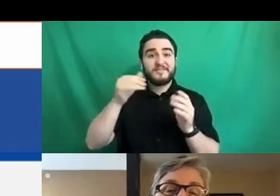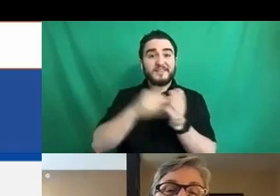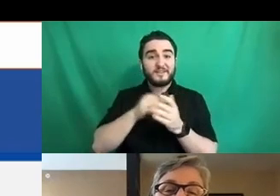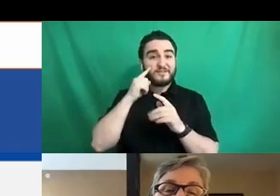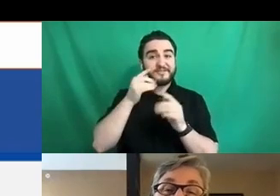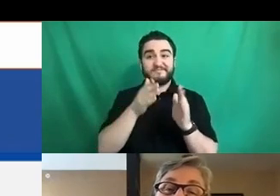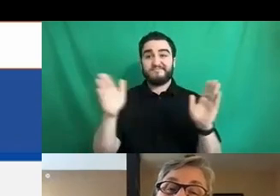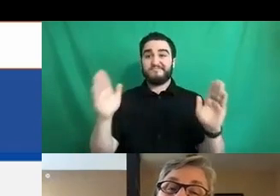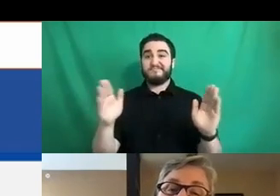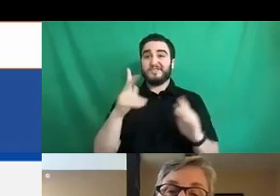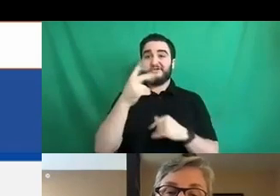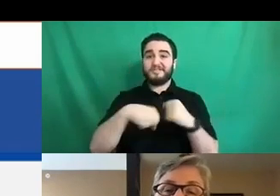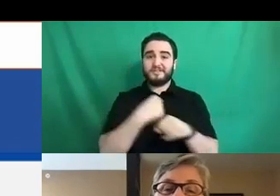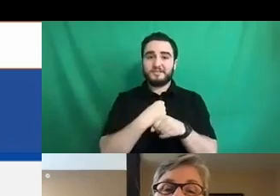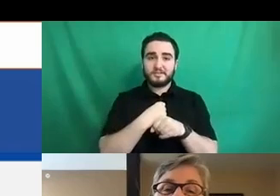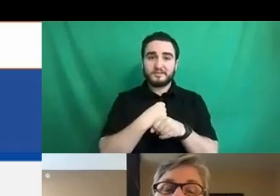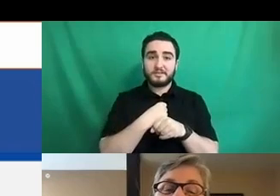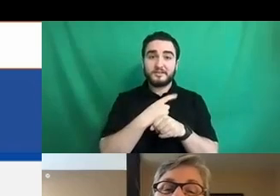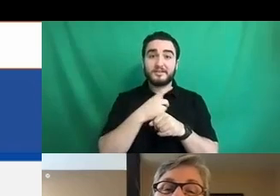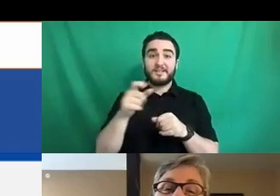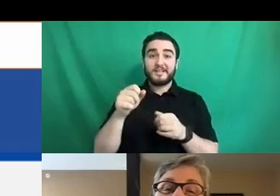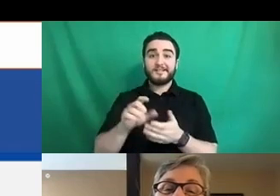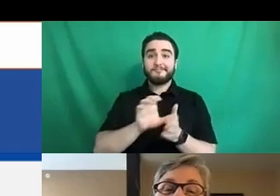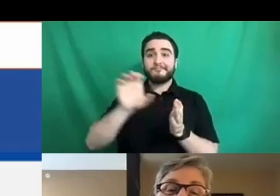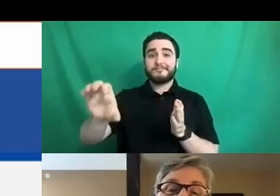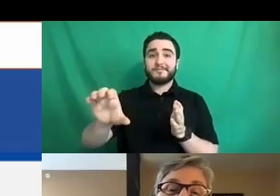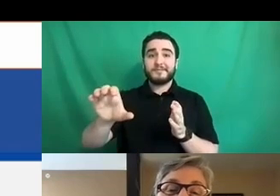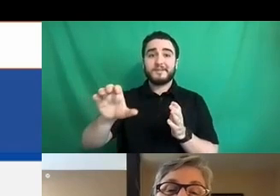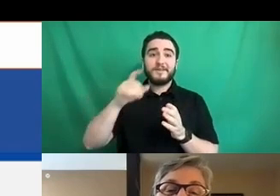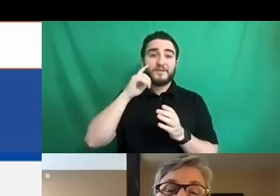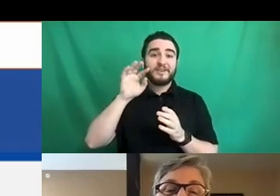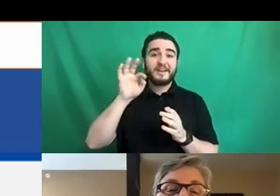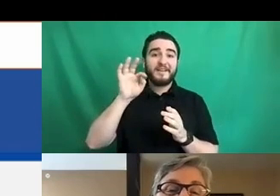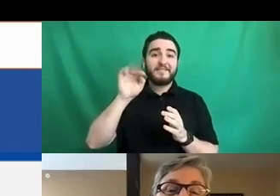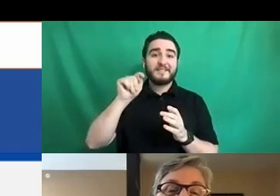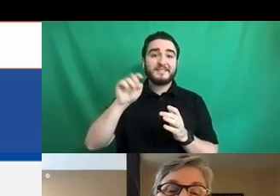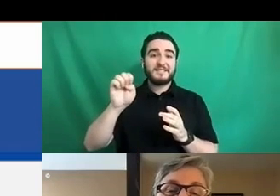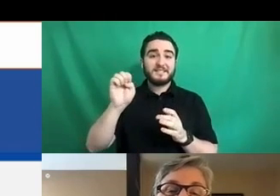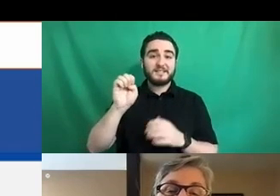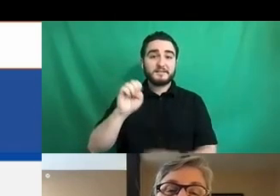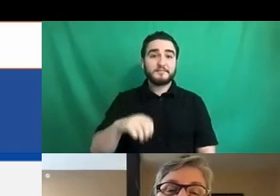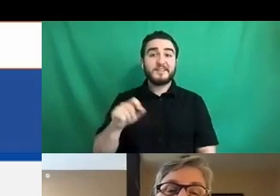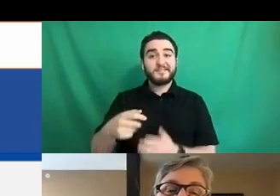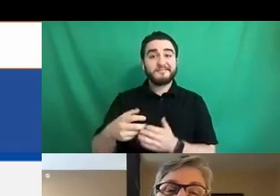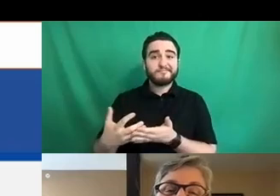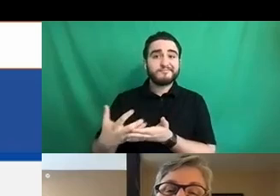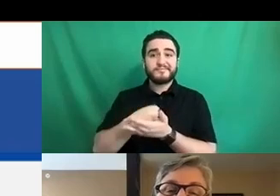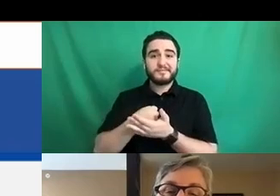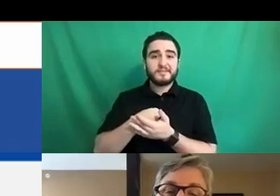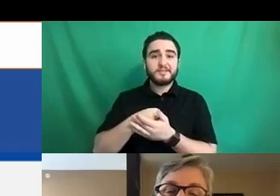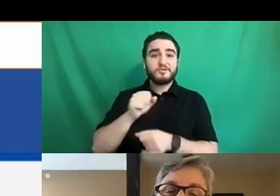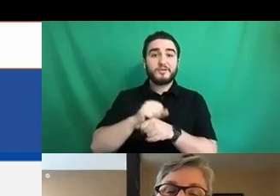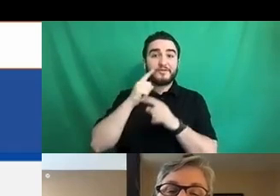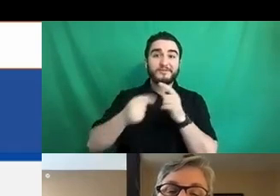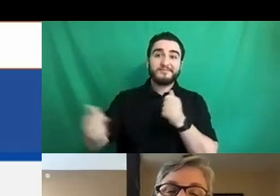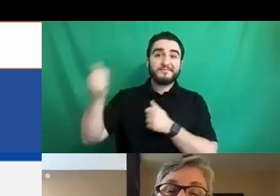Funds generated could be earmarked for the cost of the FTE. Customized positions also recoup revenue from higher paid